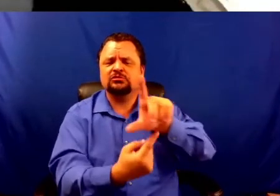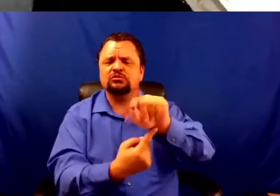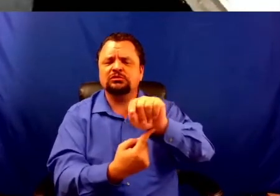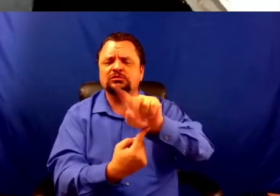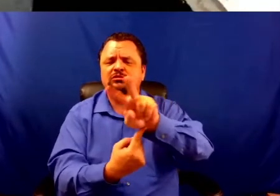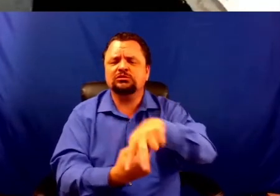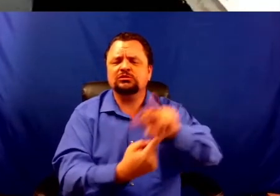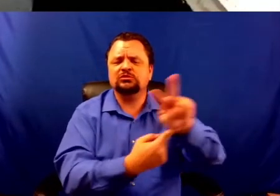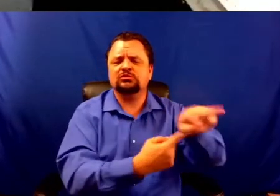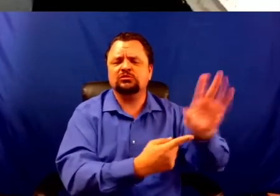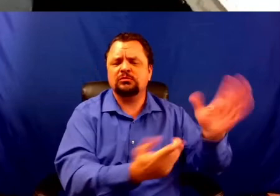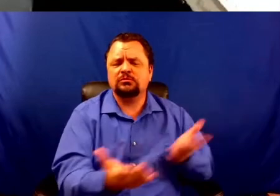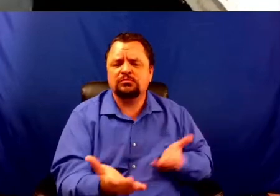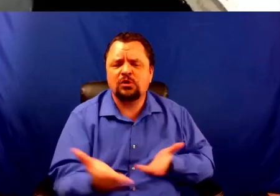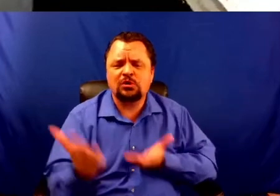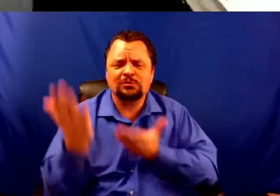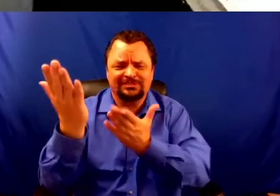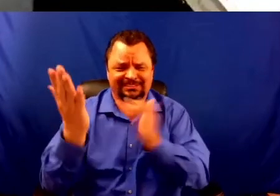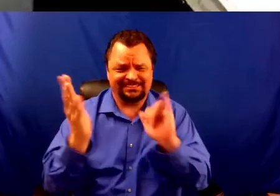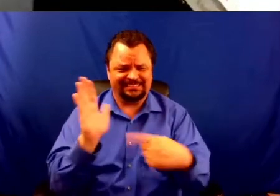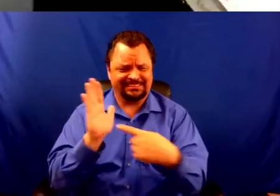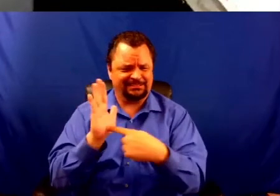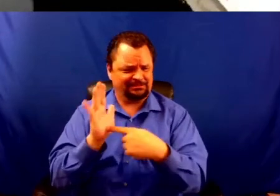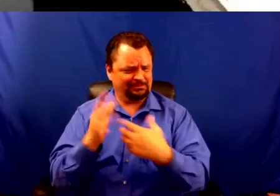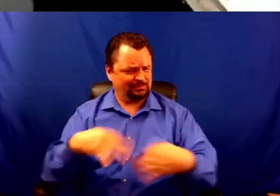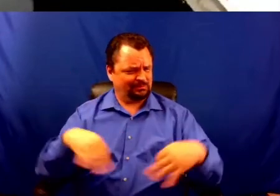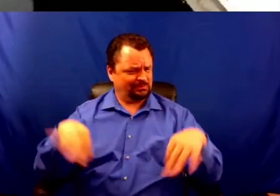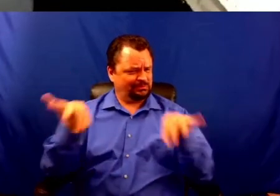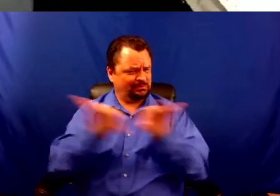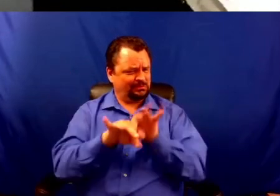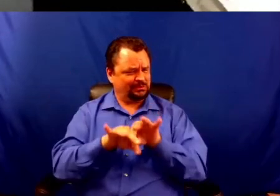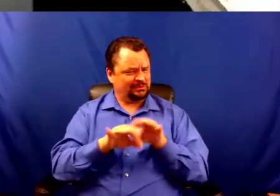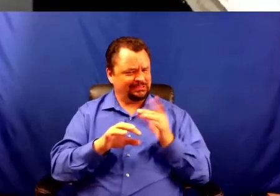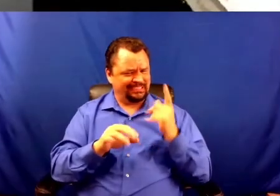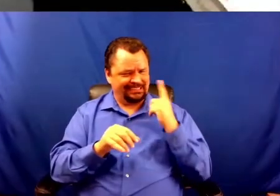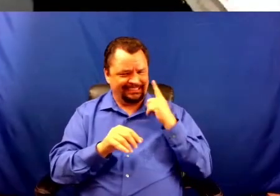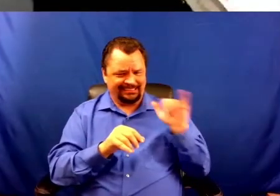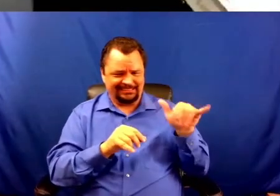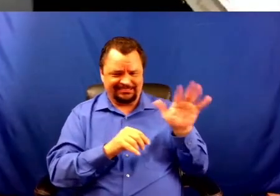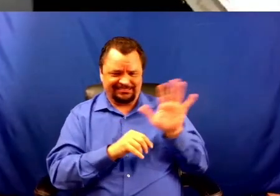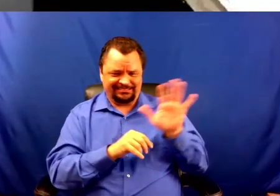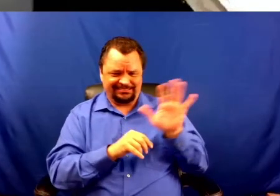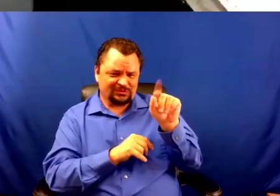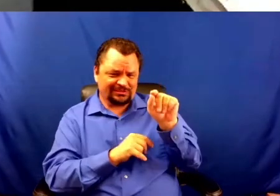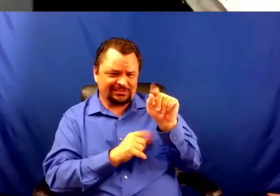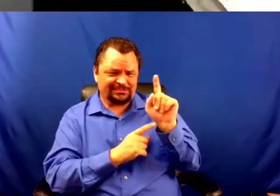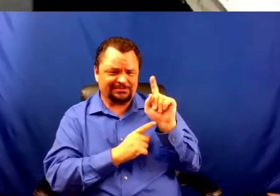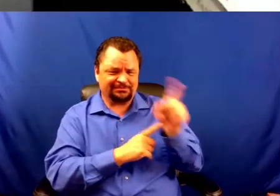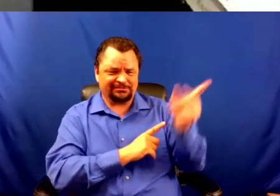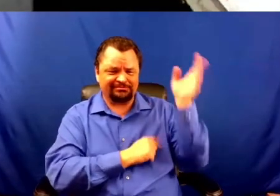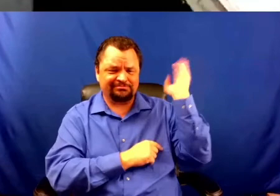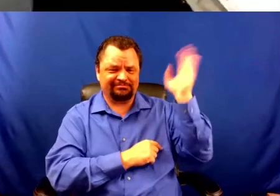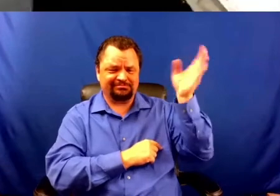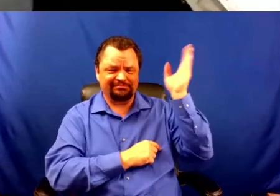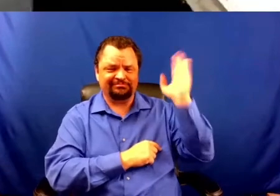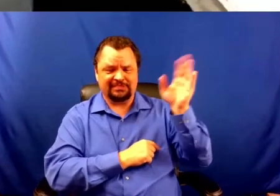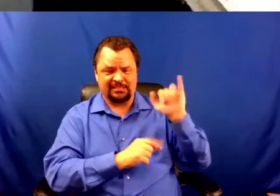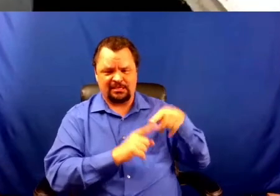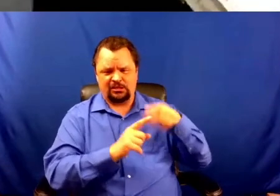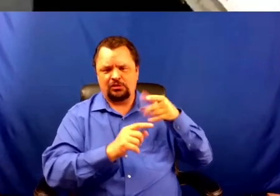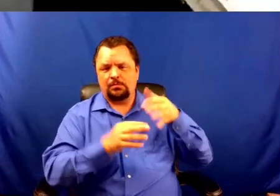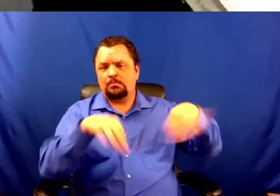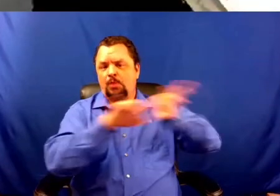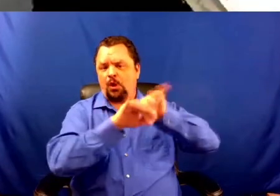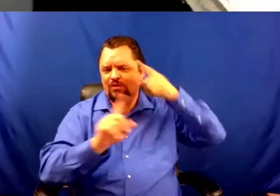2022 budget Okay. proposal, which is really important, but that at a minimum is a 20-minute presentation. For the